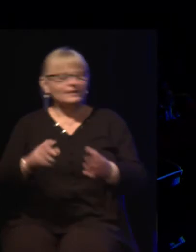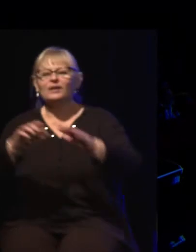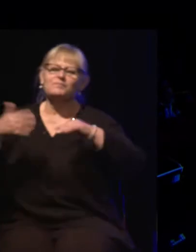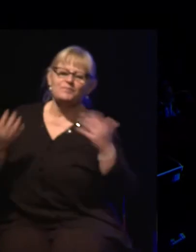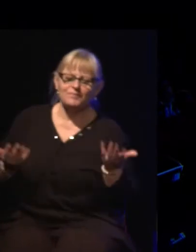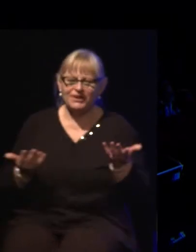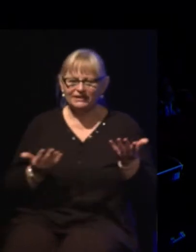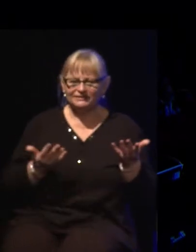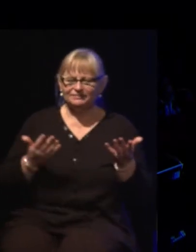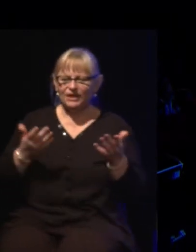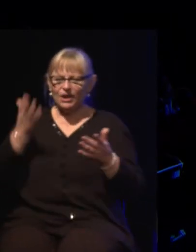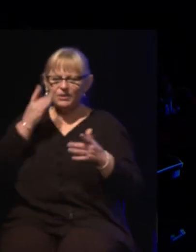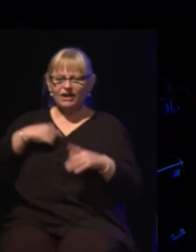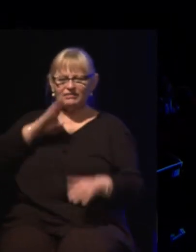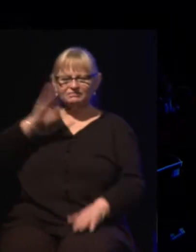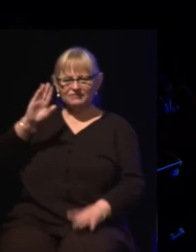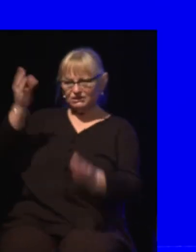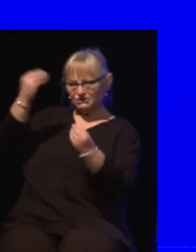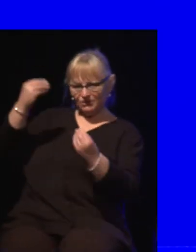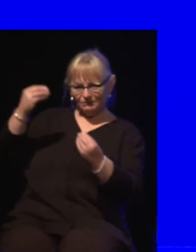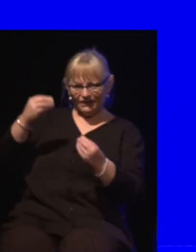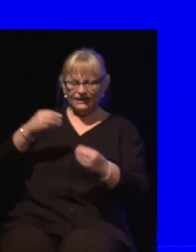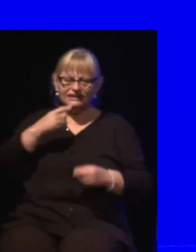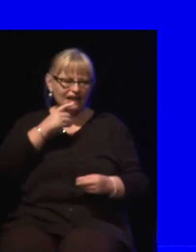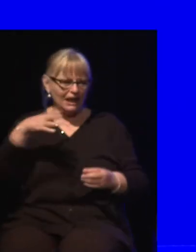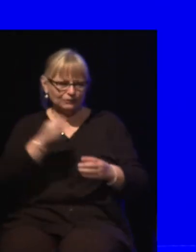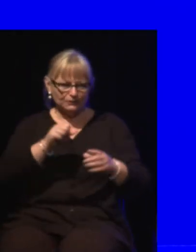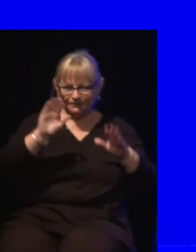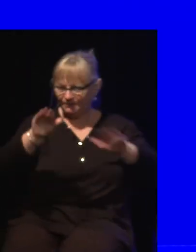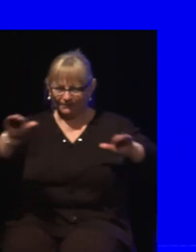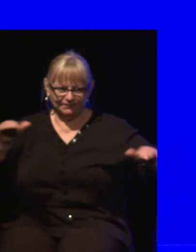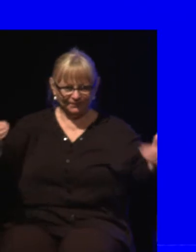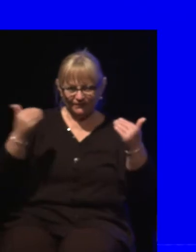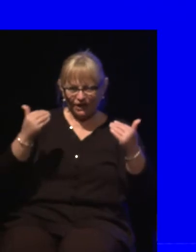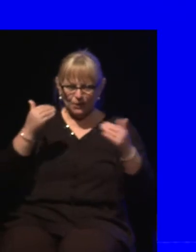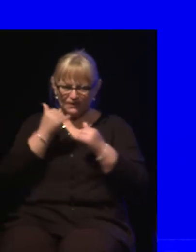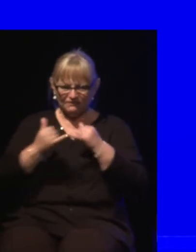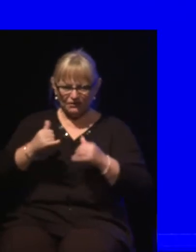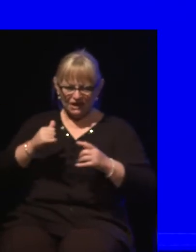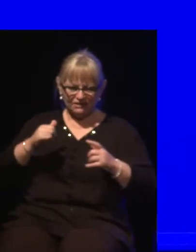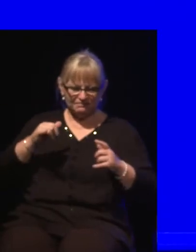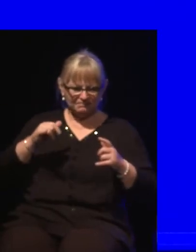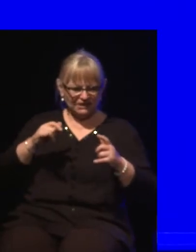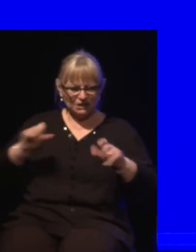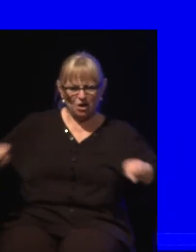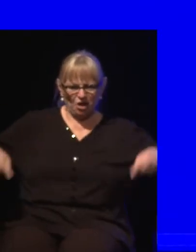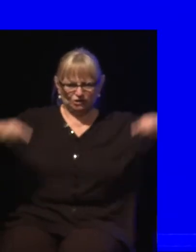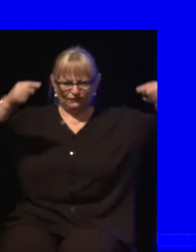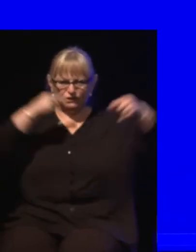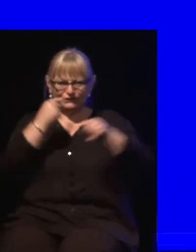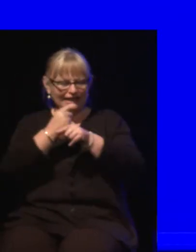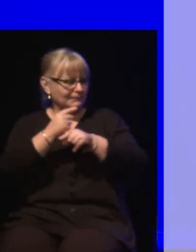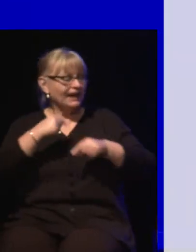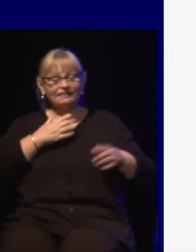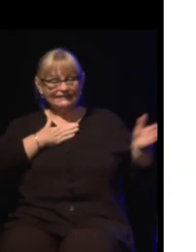So in public speaking school, they train you to grab everyone's attention right off the bat with a bold and controversial statement. So this is